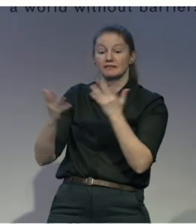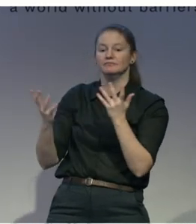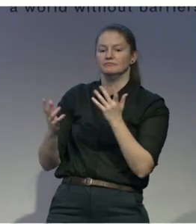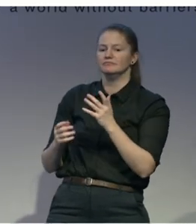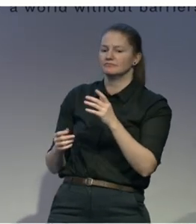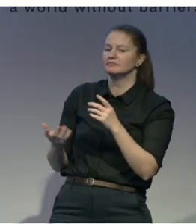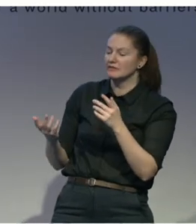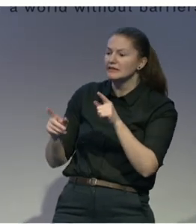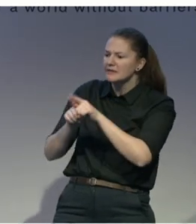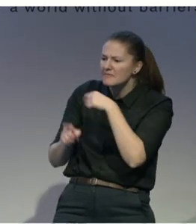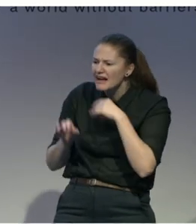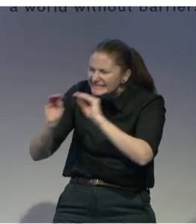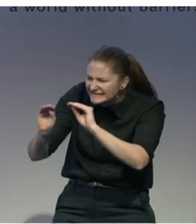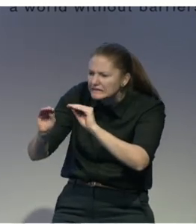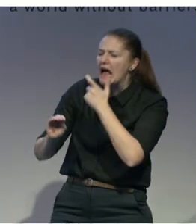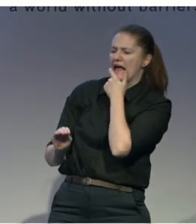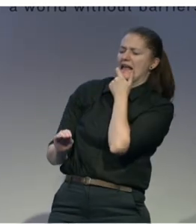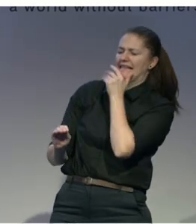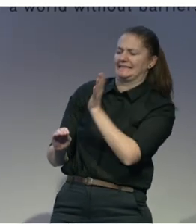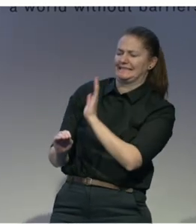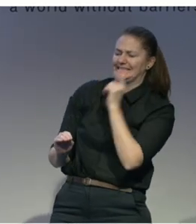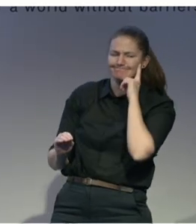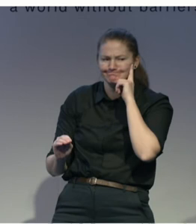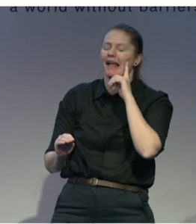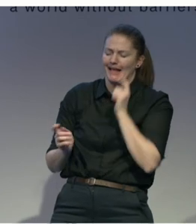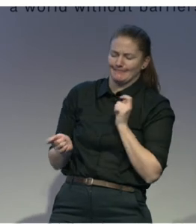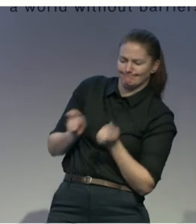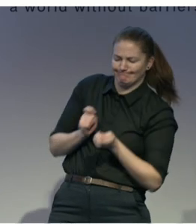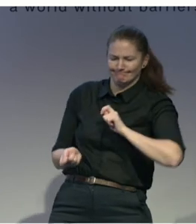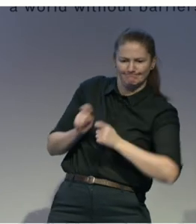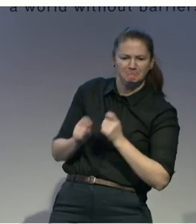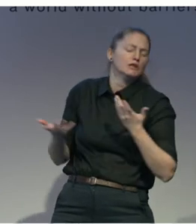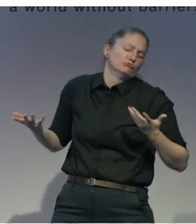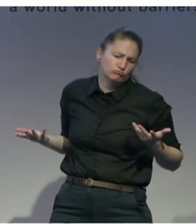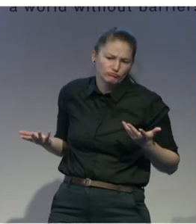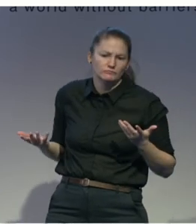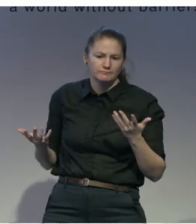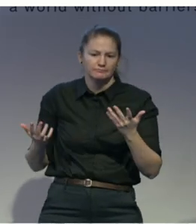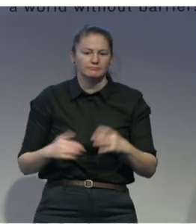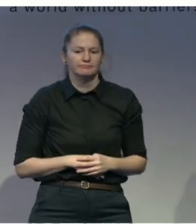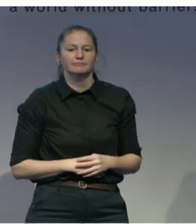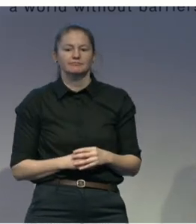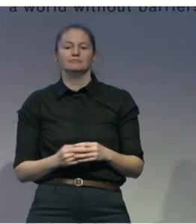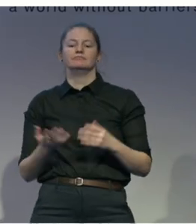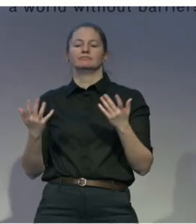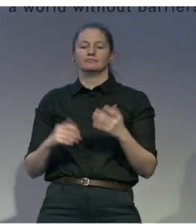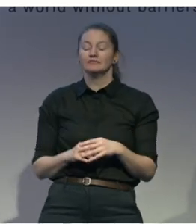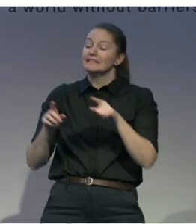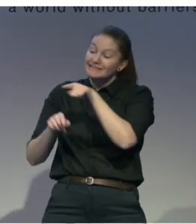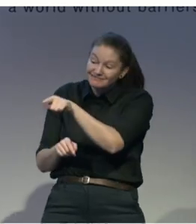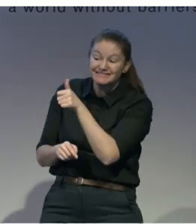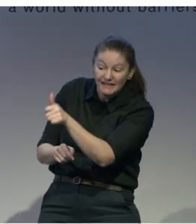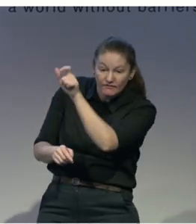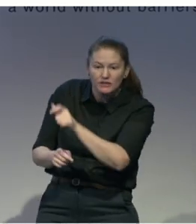Then it was the turn of the self-advocates. They learned about their rights, but also about their obligations.